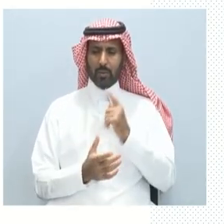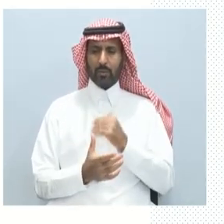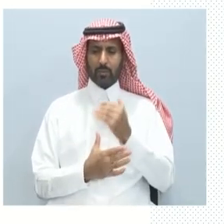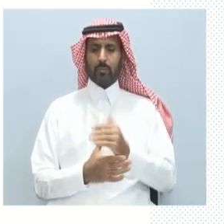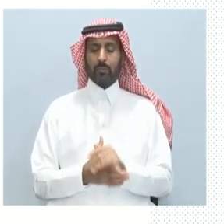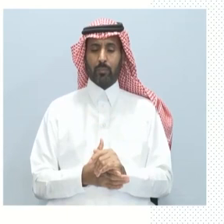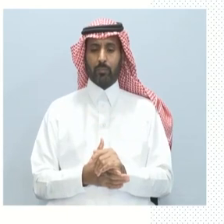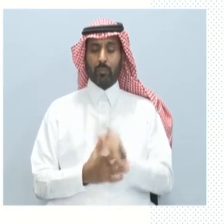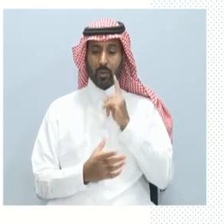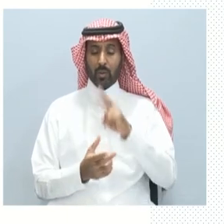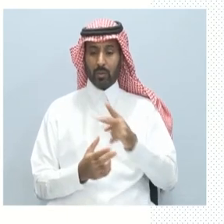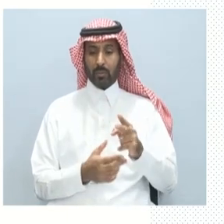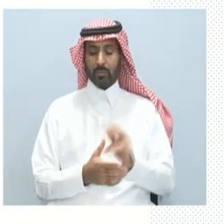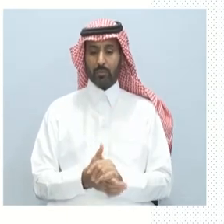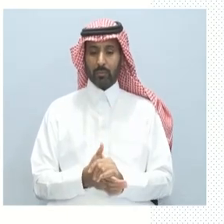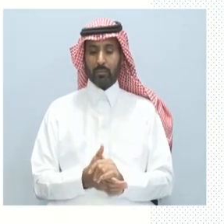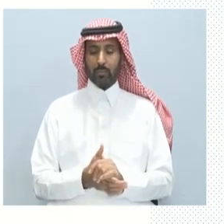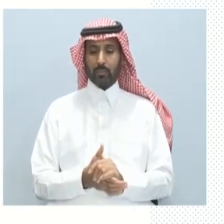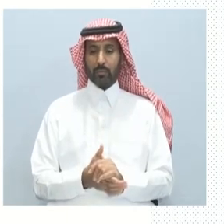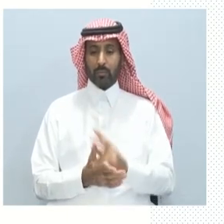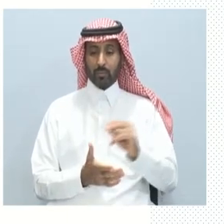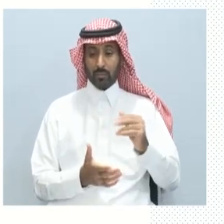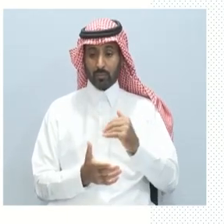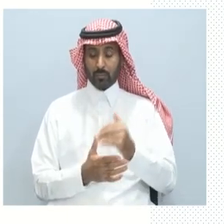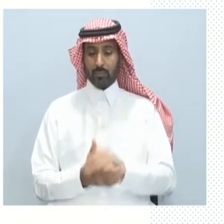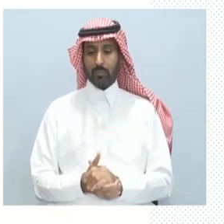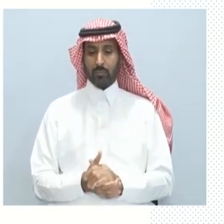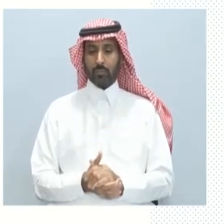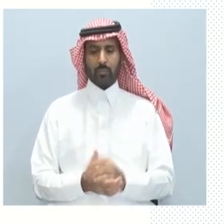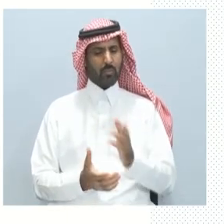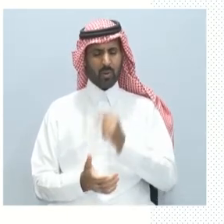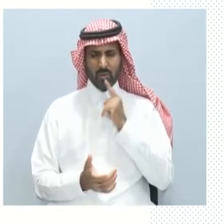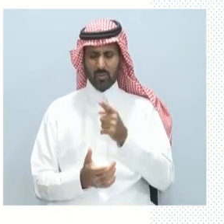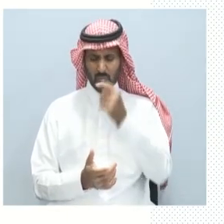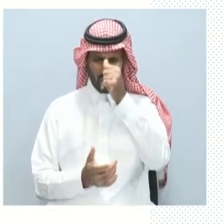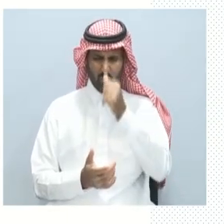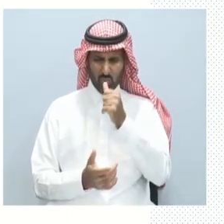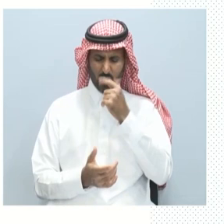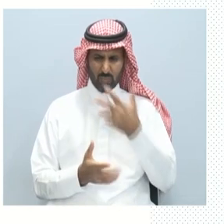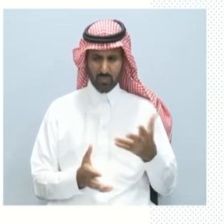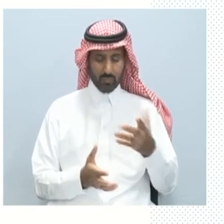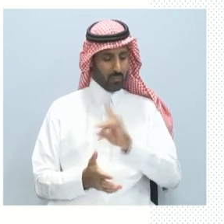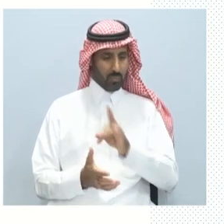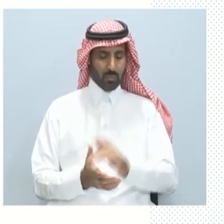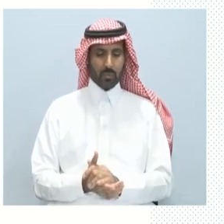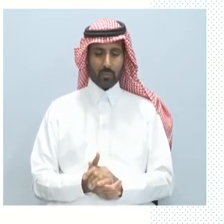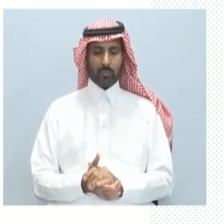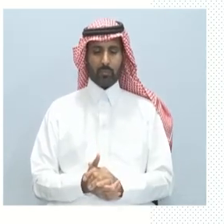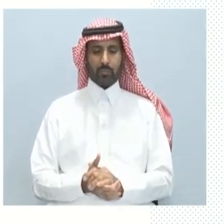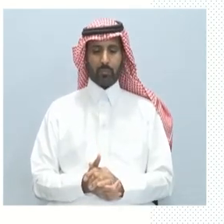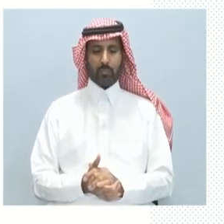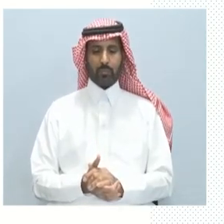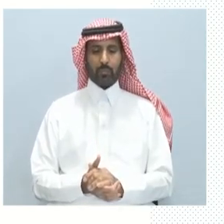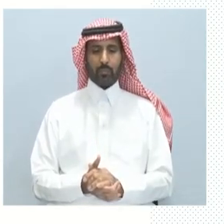that the worst calamity seemed like a slight twitch. Nothing could make him lose his sense and aura of